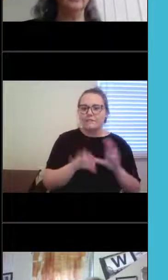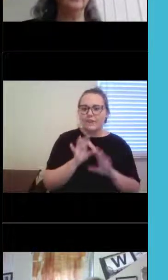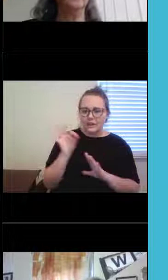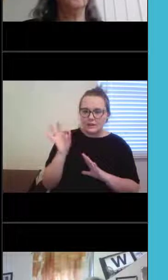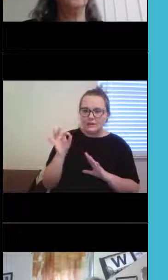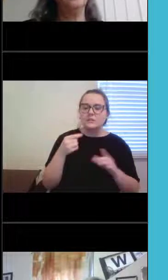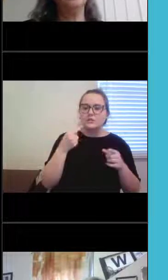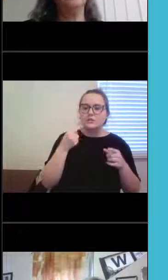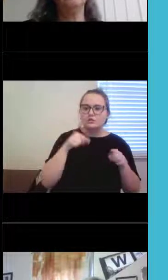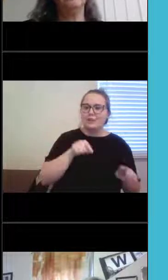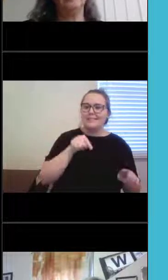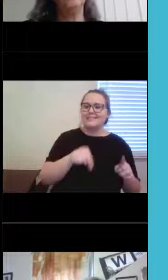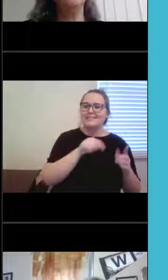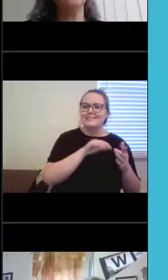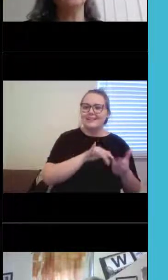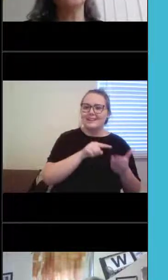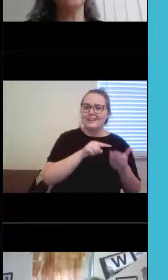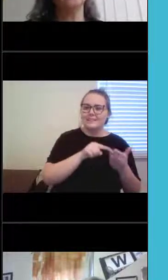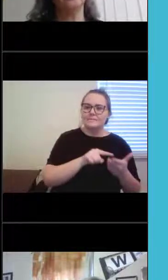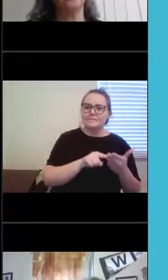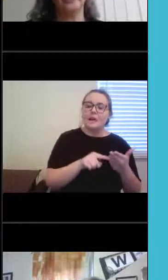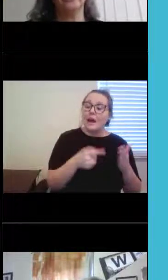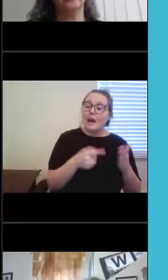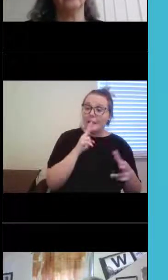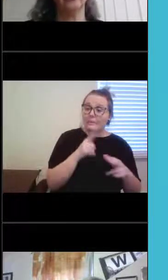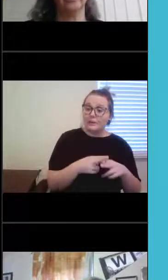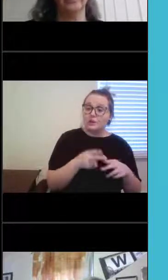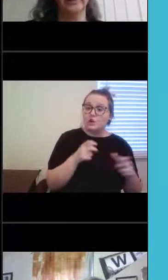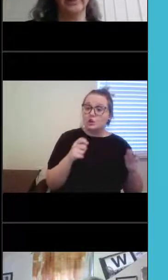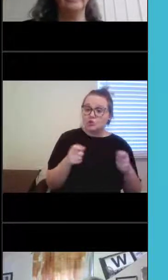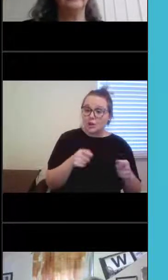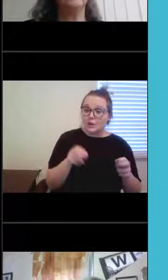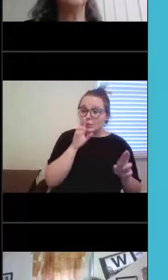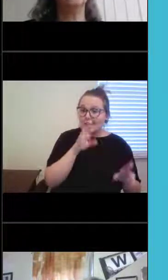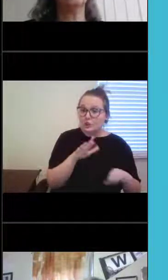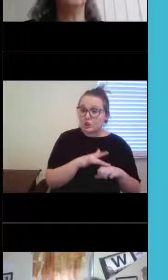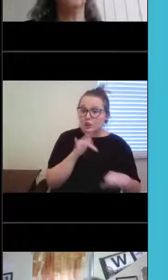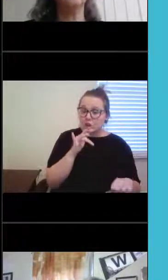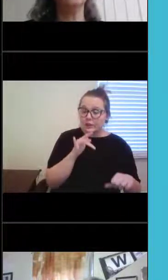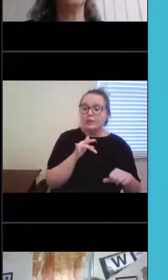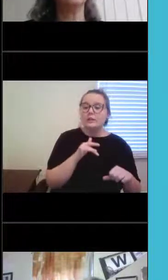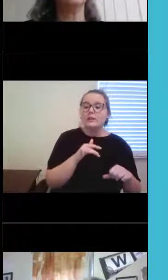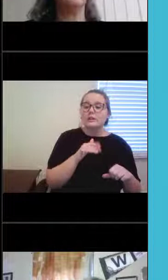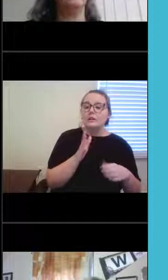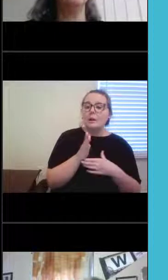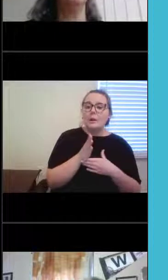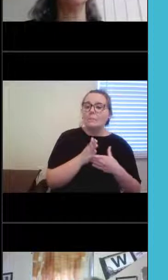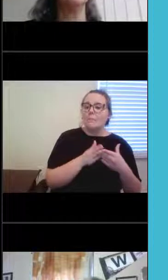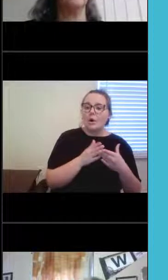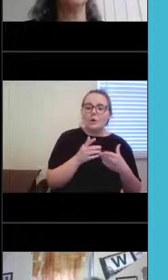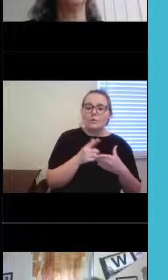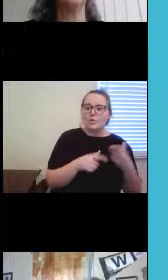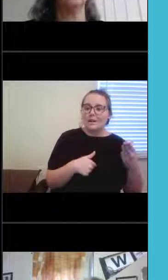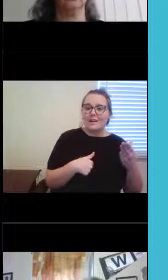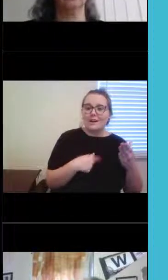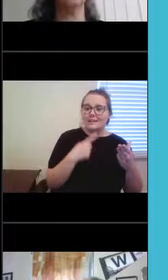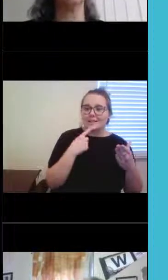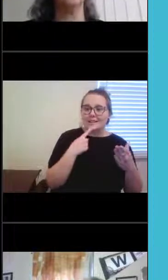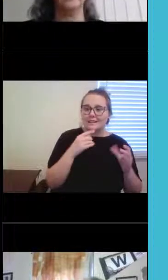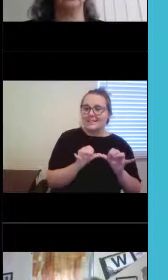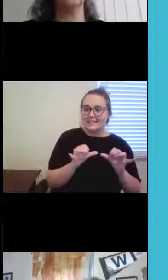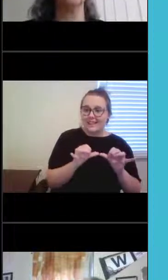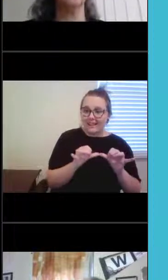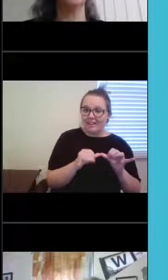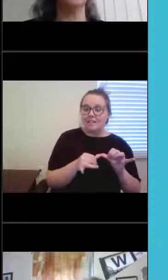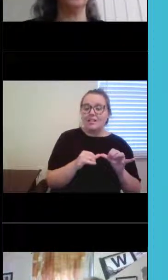study. I mentioned controlling reactions earlier, and part of what I had in this scale about